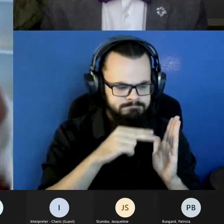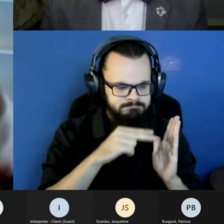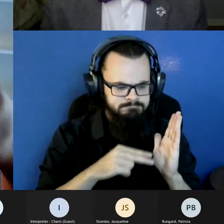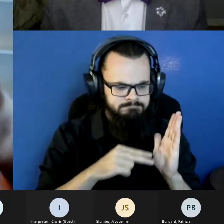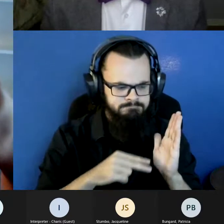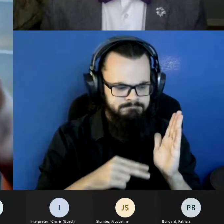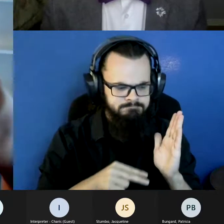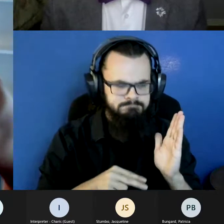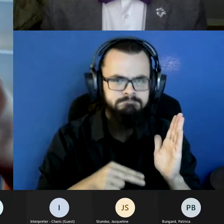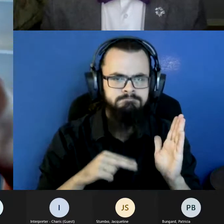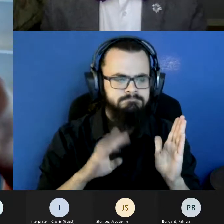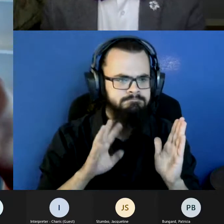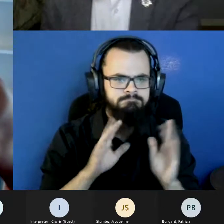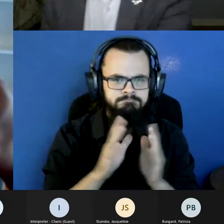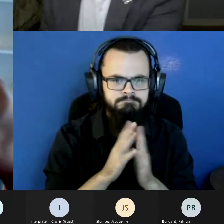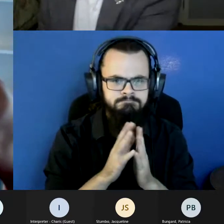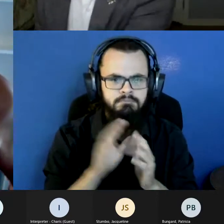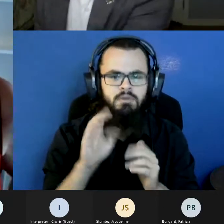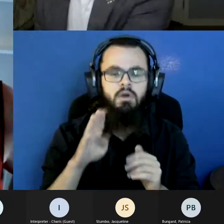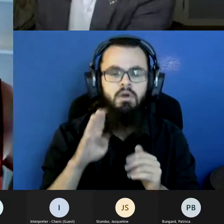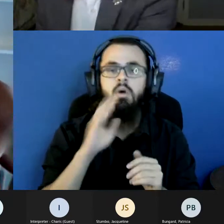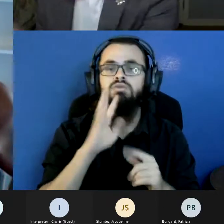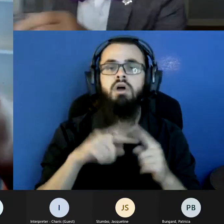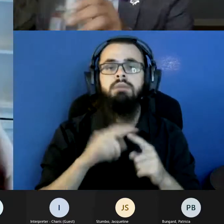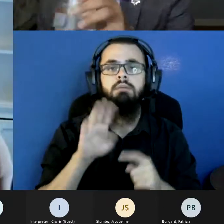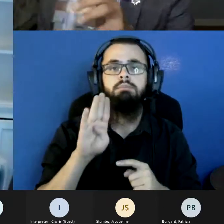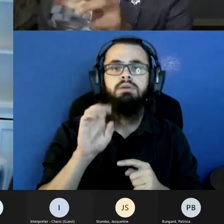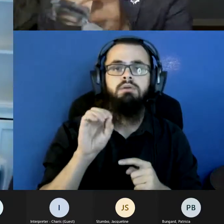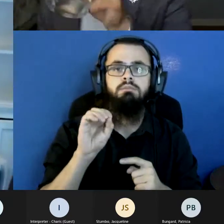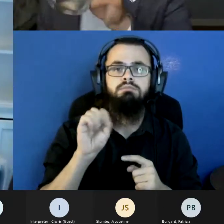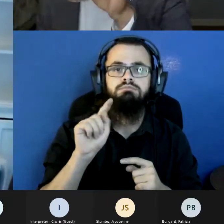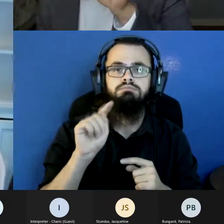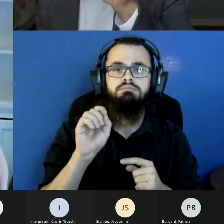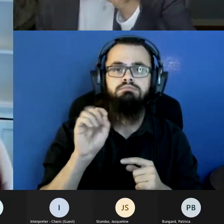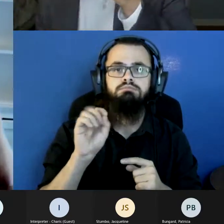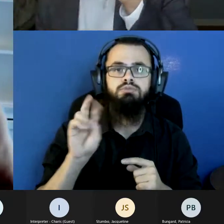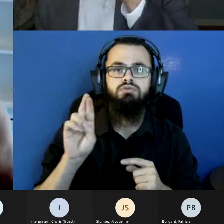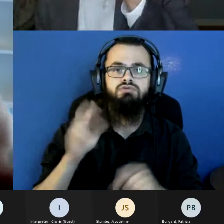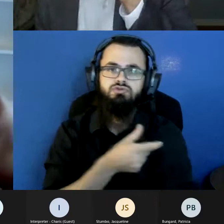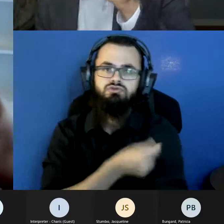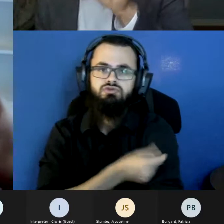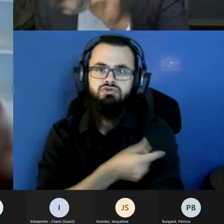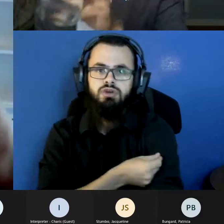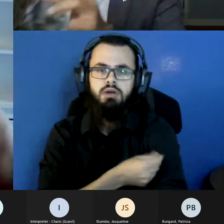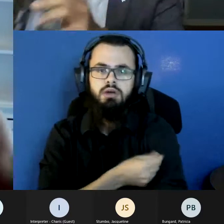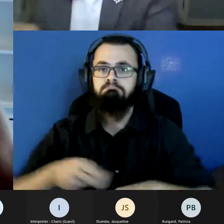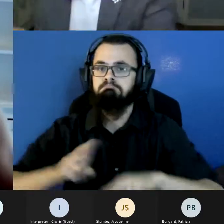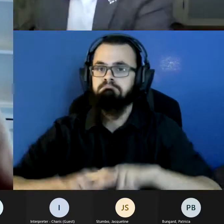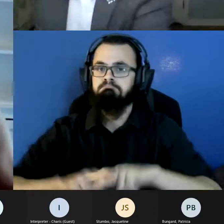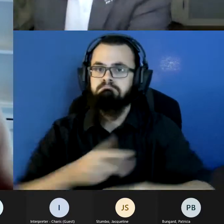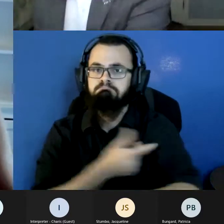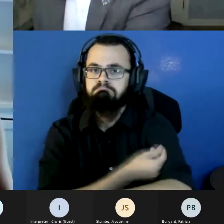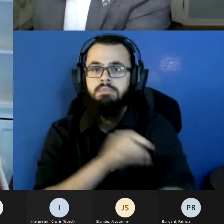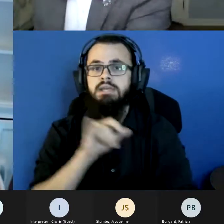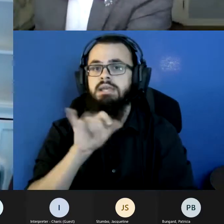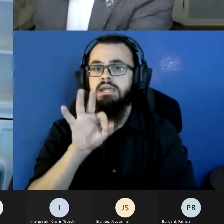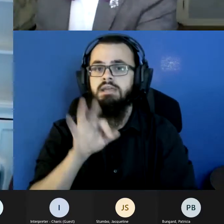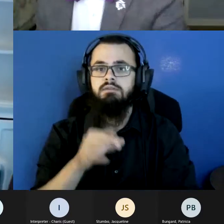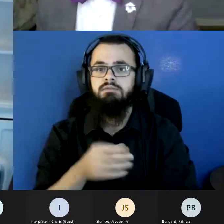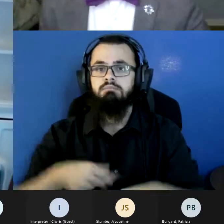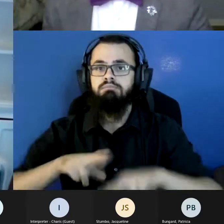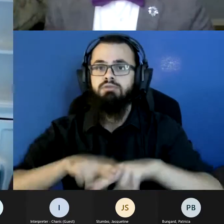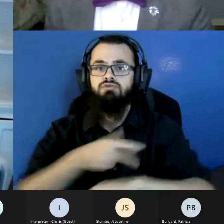Quick answer to the booster shots. Yes, if booster shots are approved, we